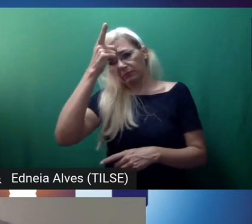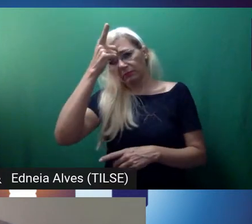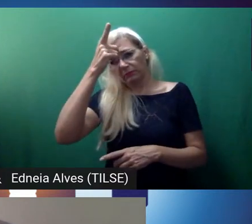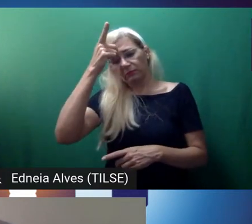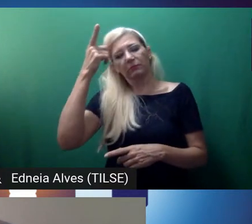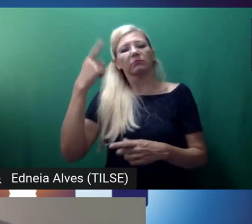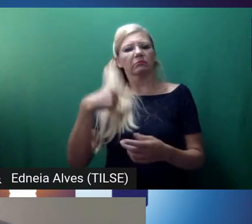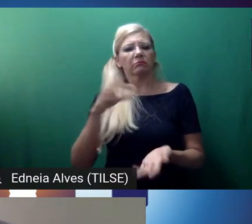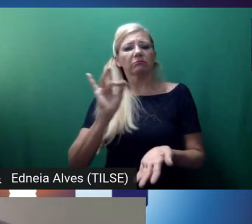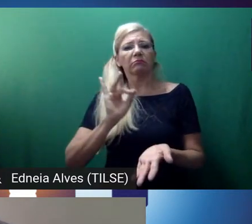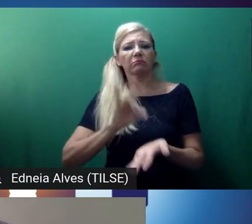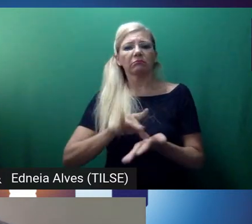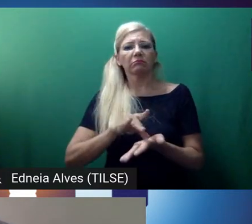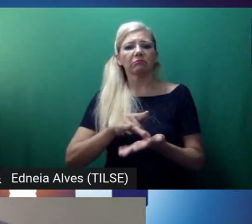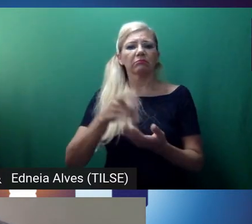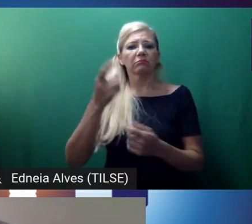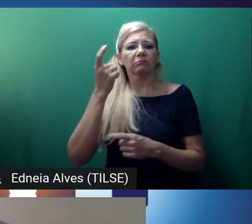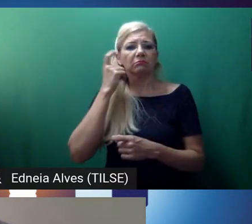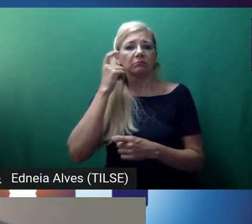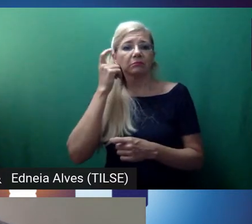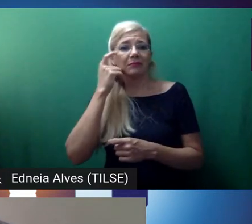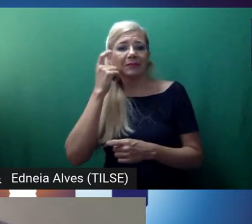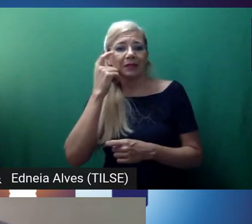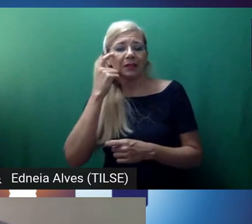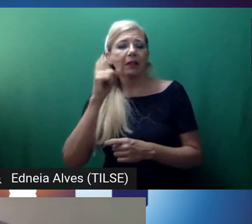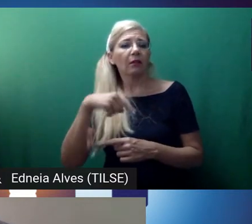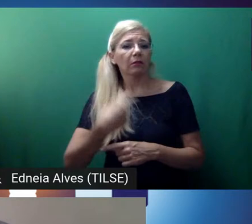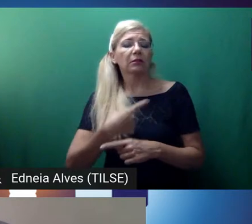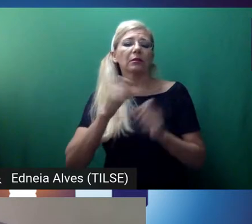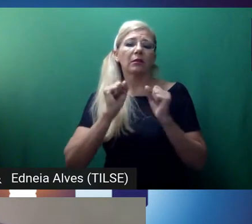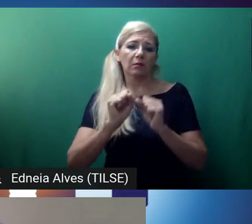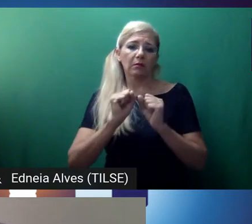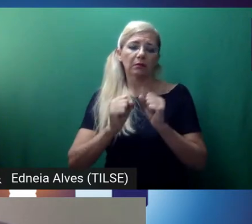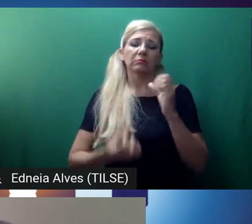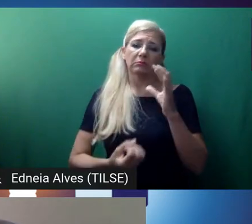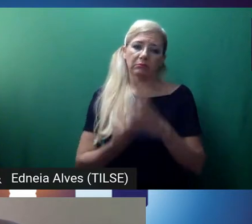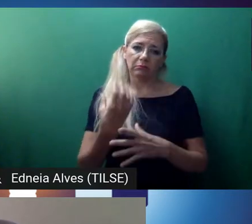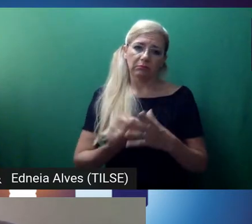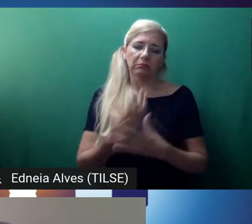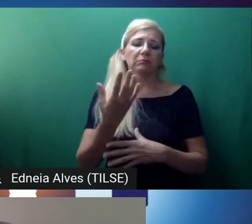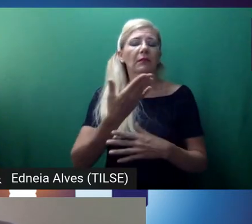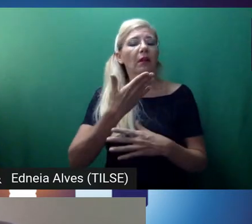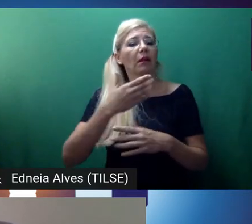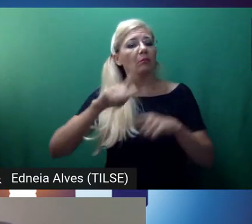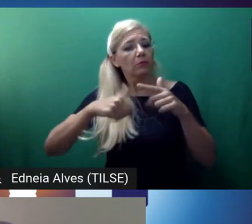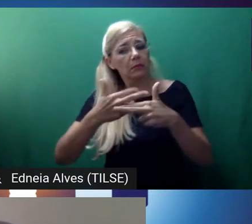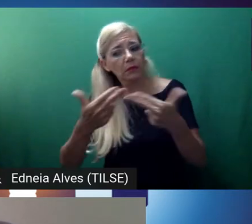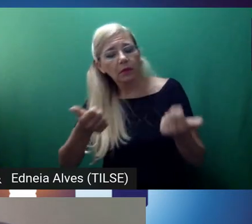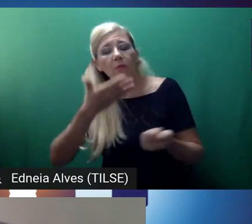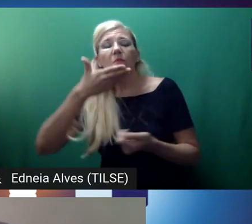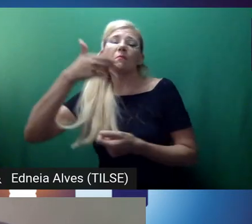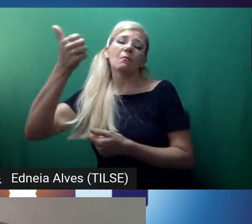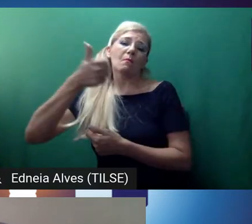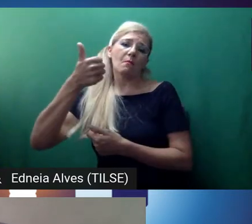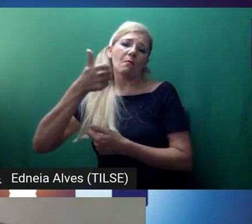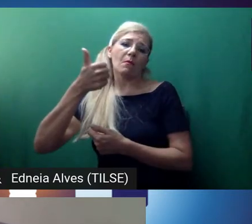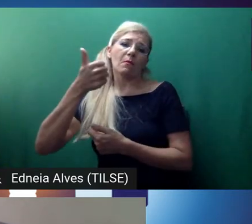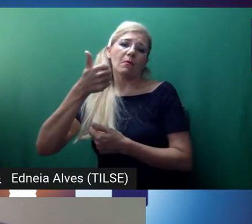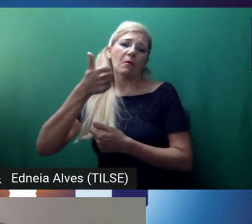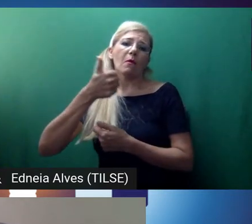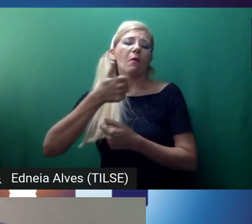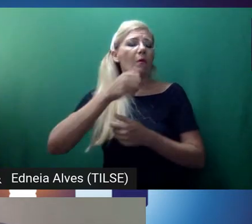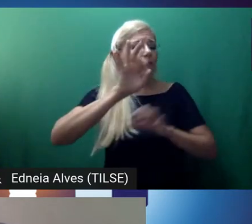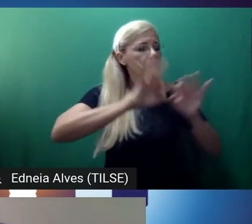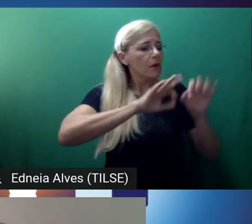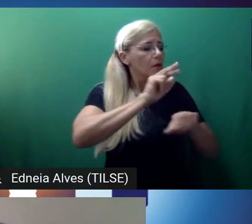I really do think that we can create better materials, we can prepare better teachers, and